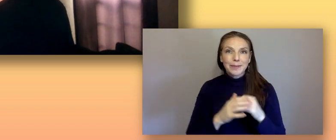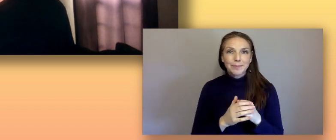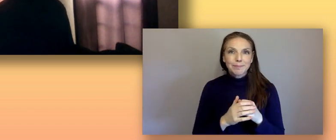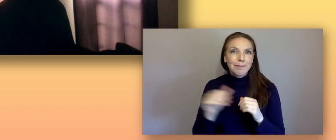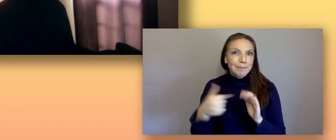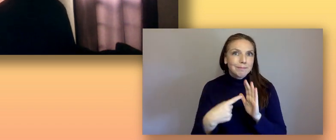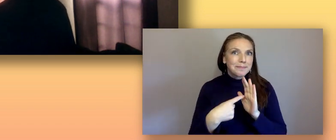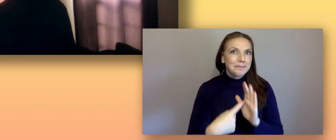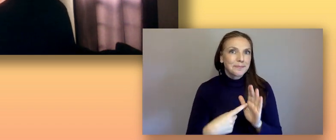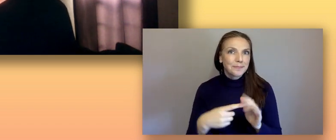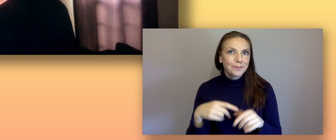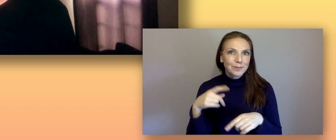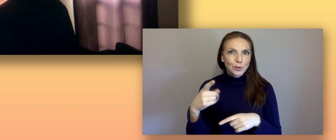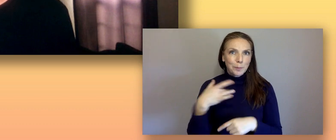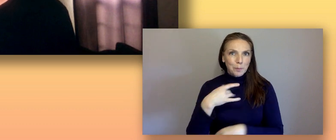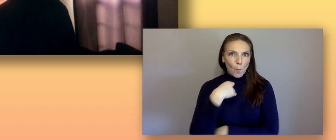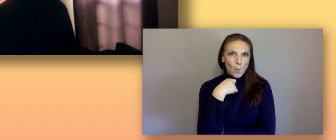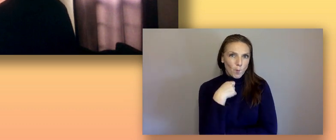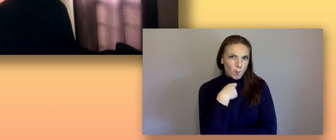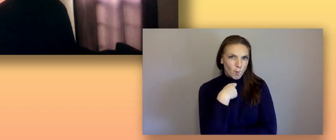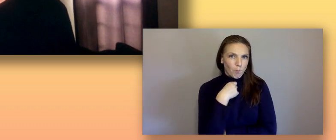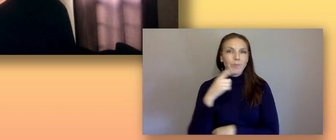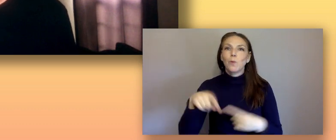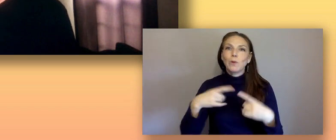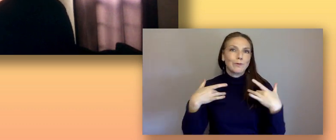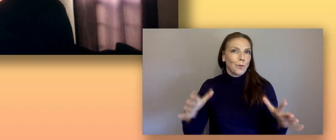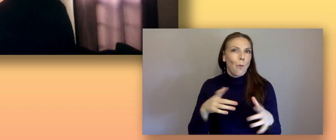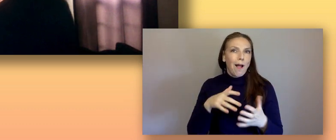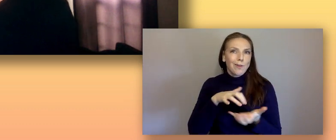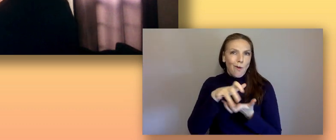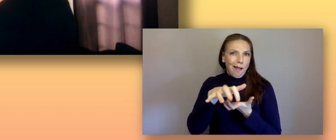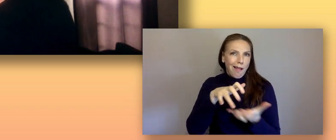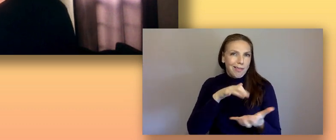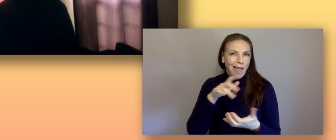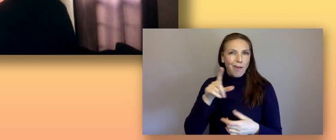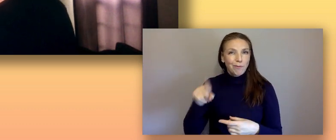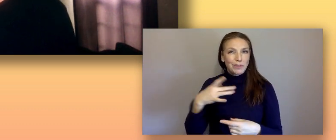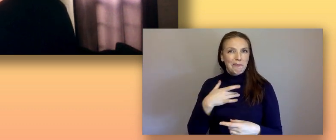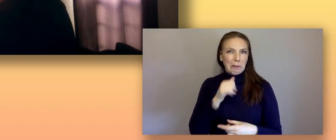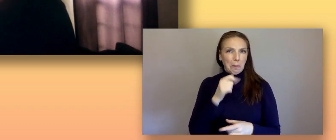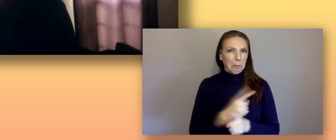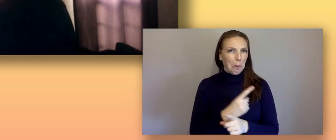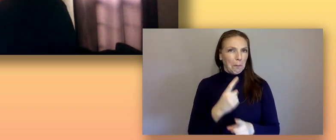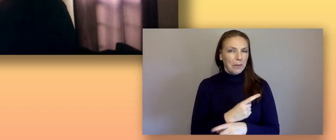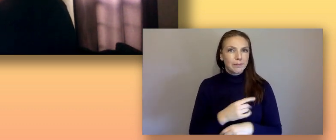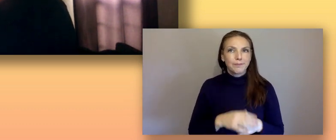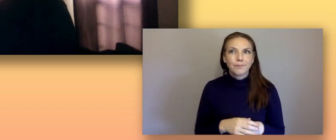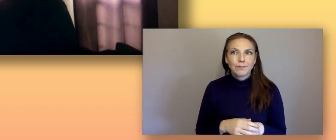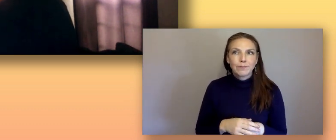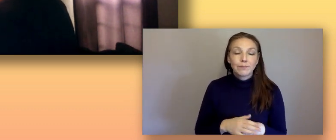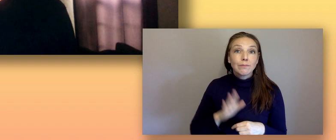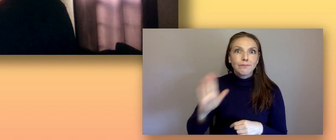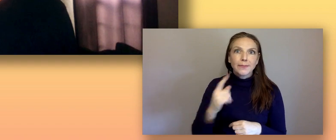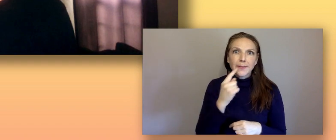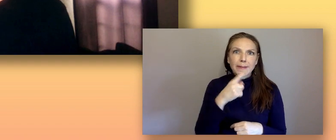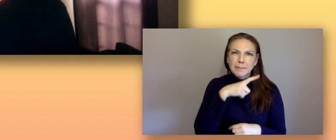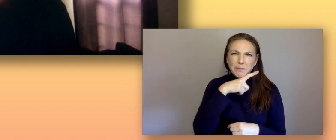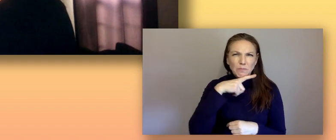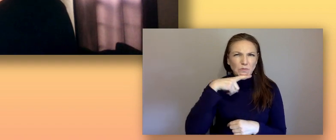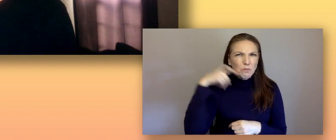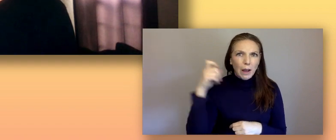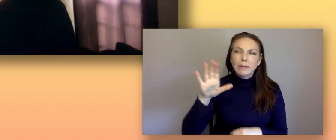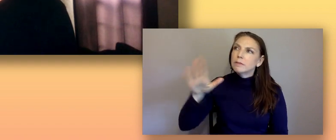to stop herself from laughing at something that she finds inappropriately funny, which is all the time. Or her perpetually